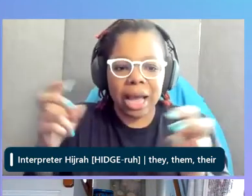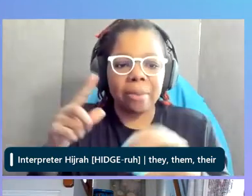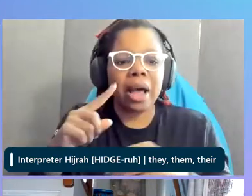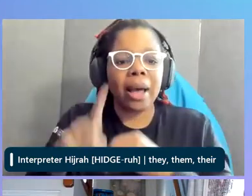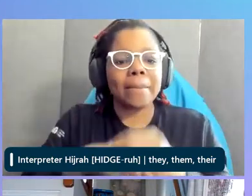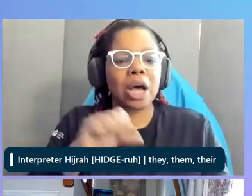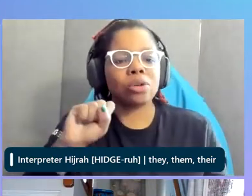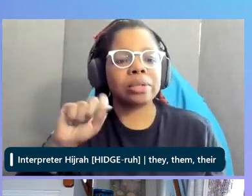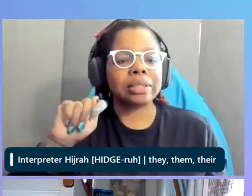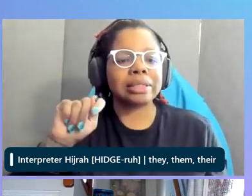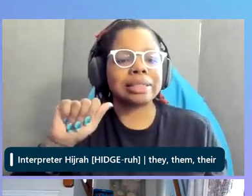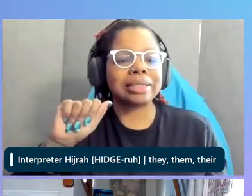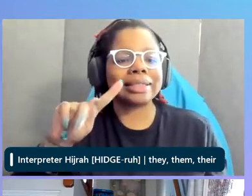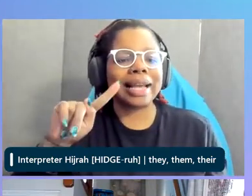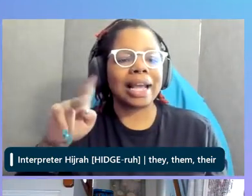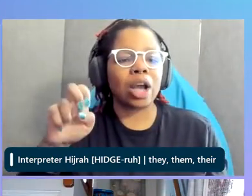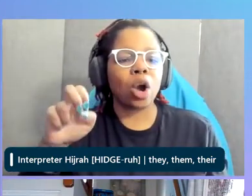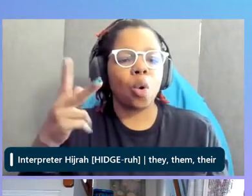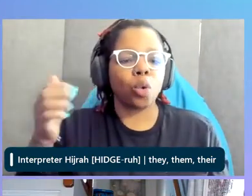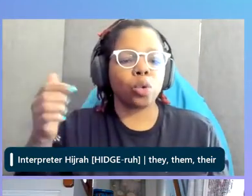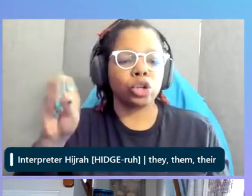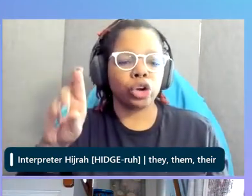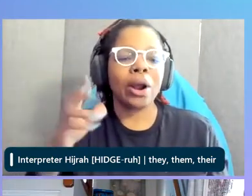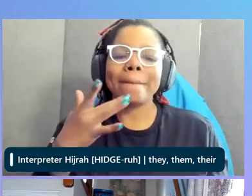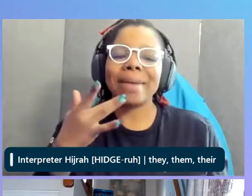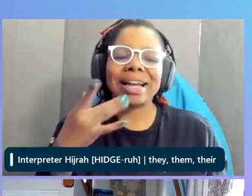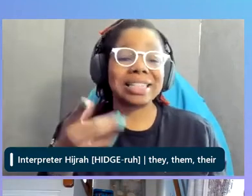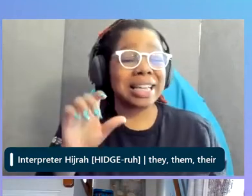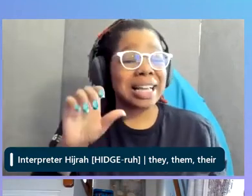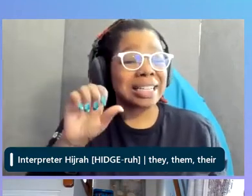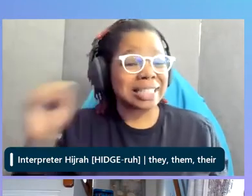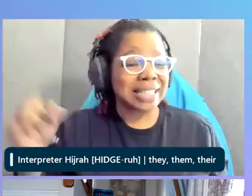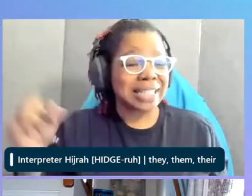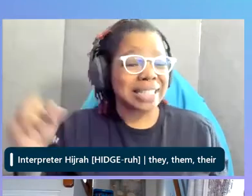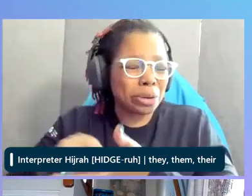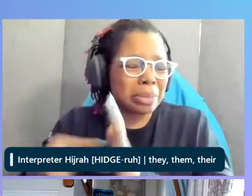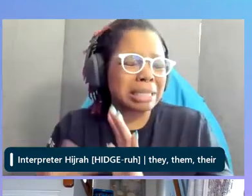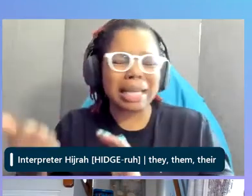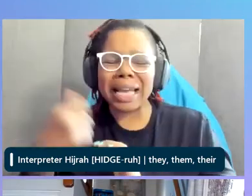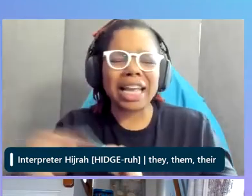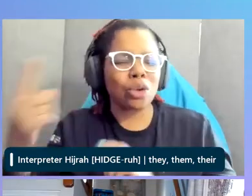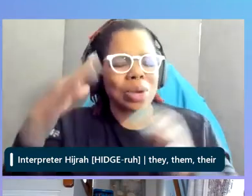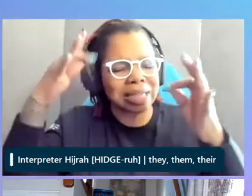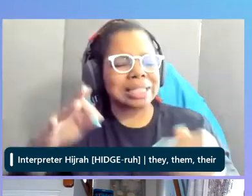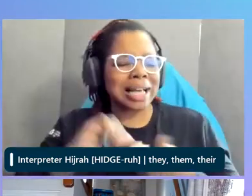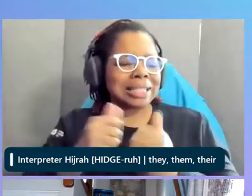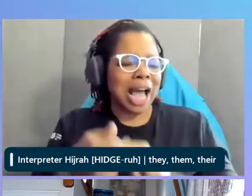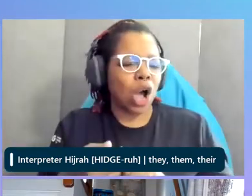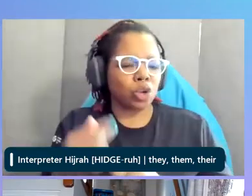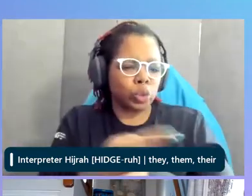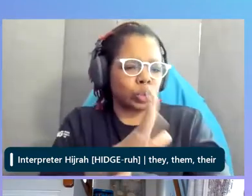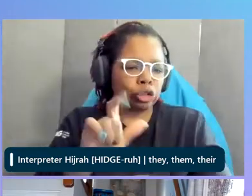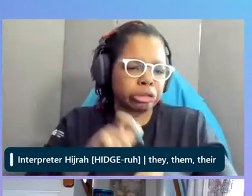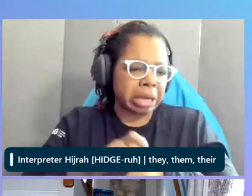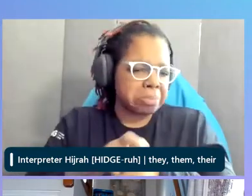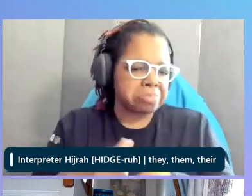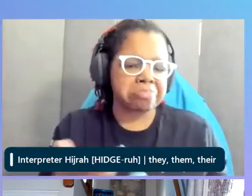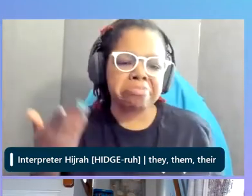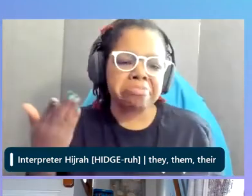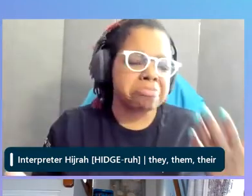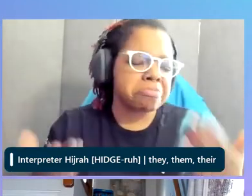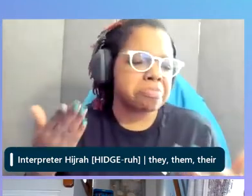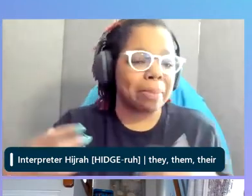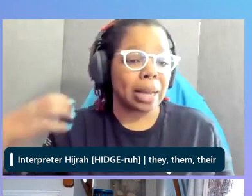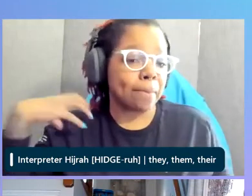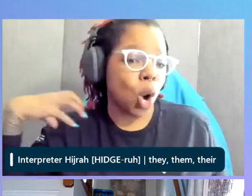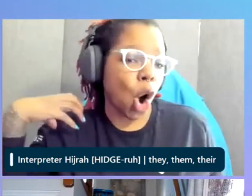And when I say stakeholder in this context, I really mean anybody who is deciding how you spend your time, right? So it could be a